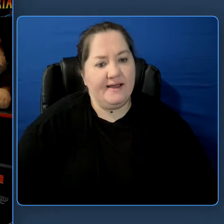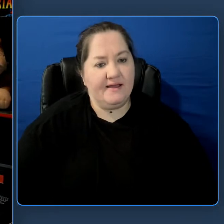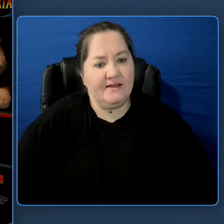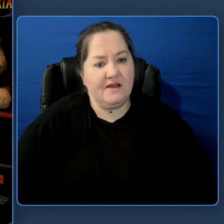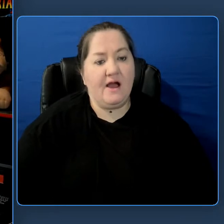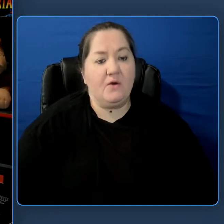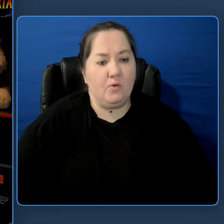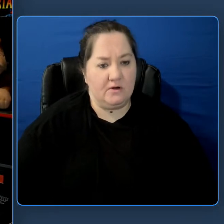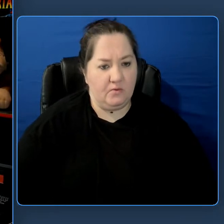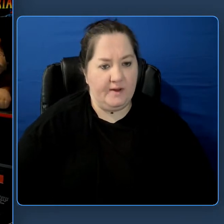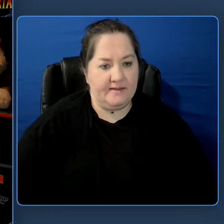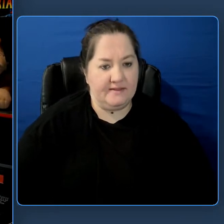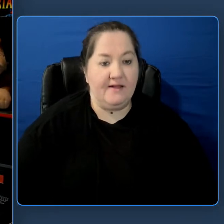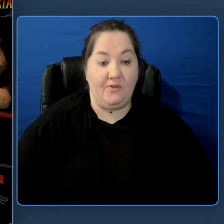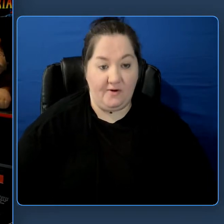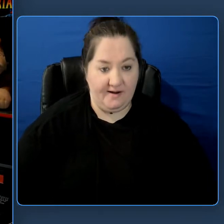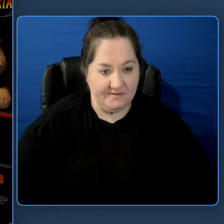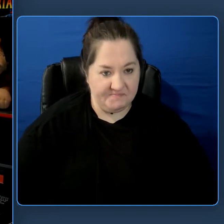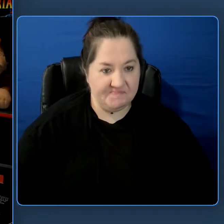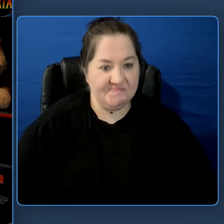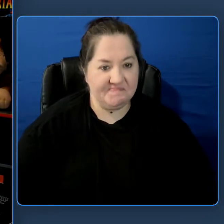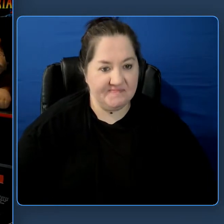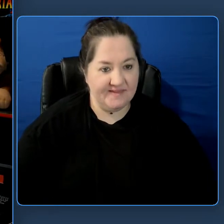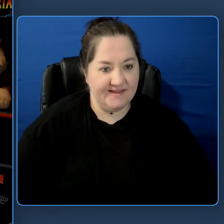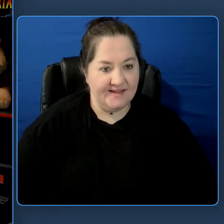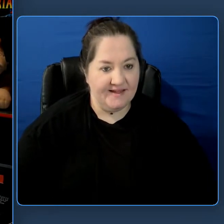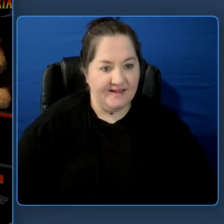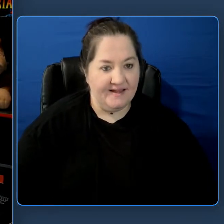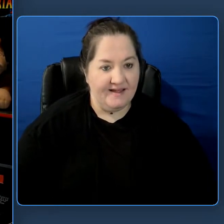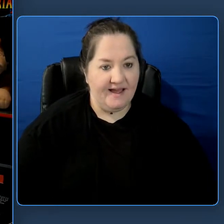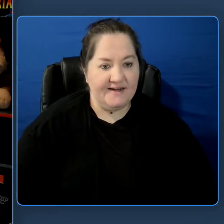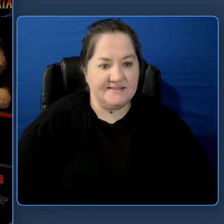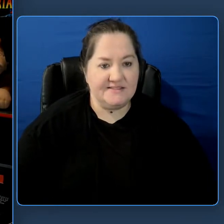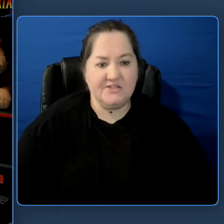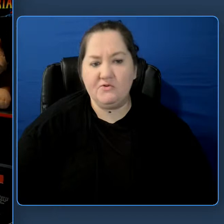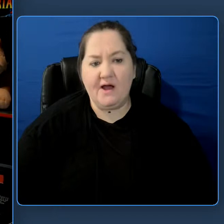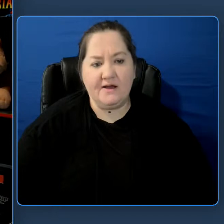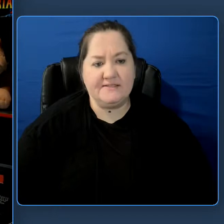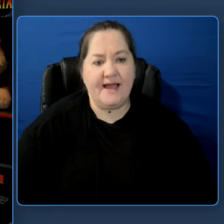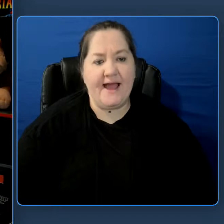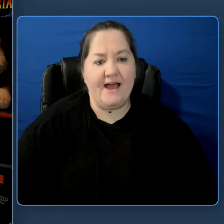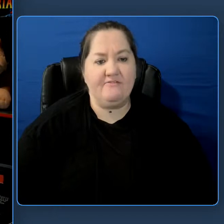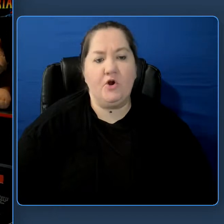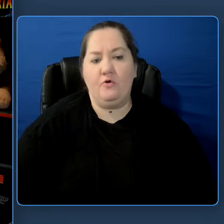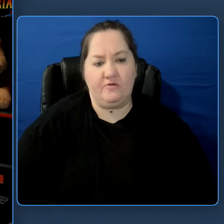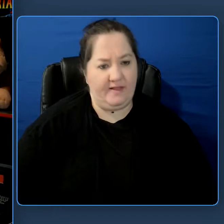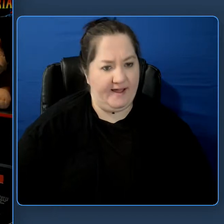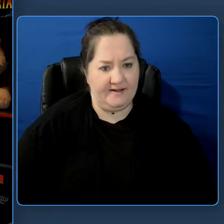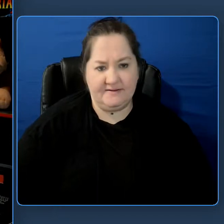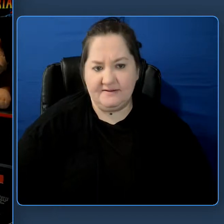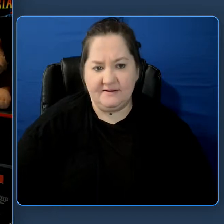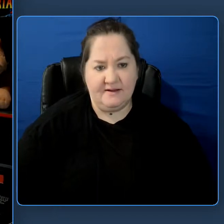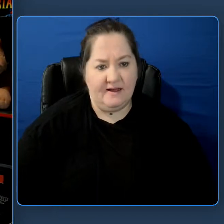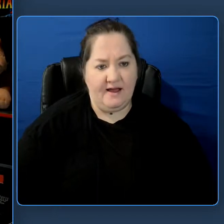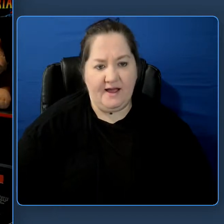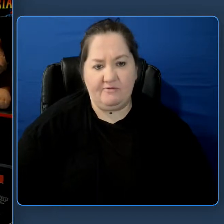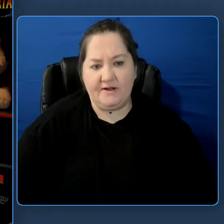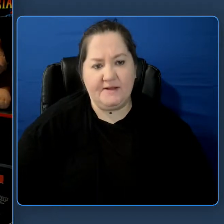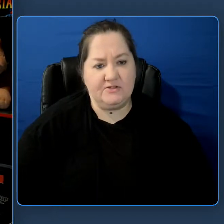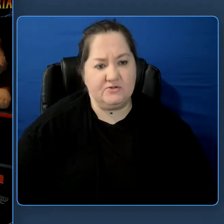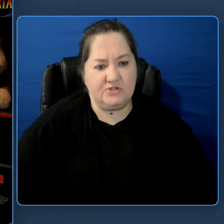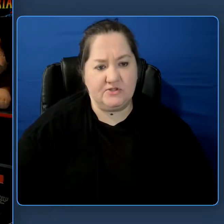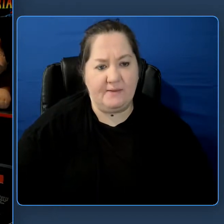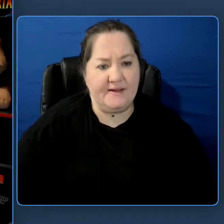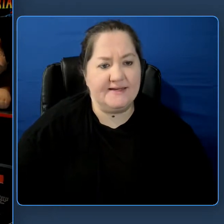So I work with Laura, and it's not good to have an overlay.